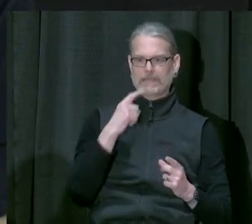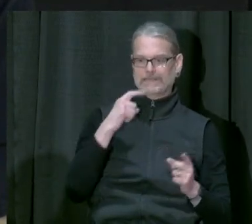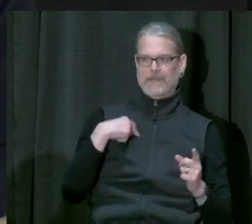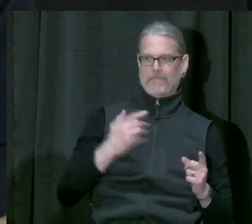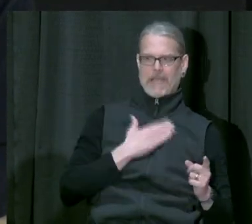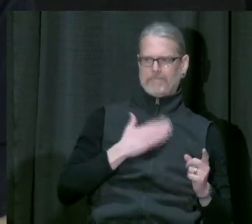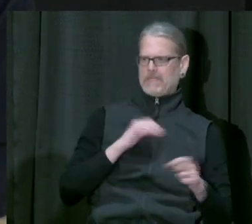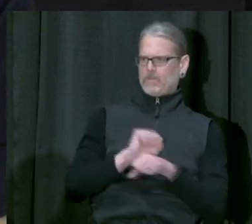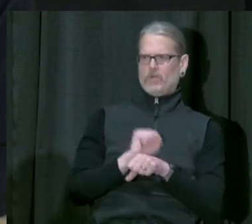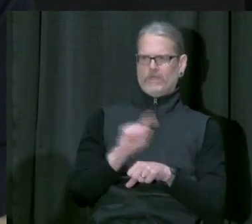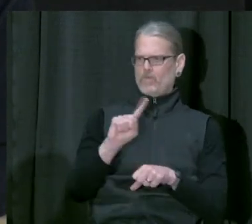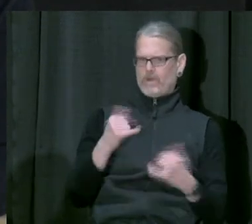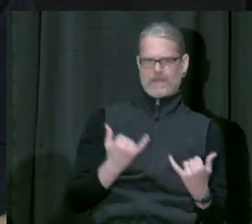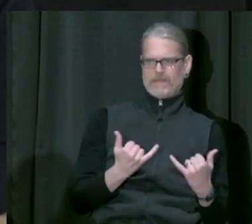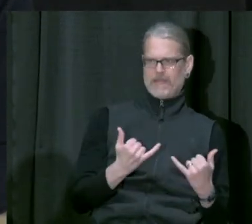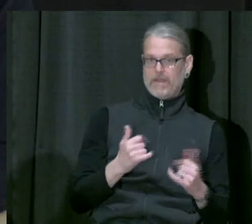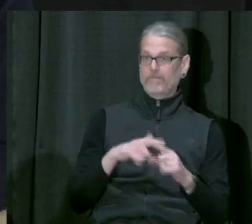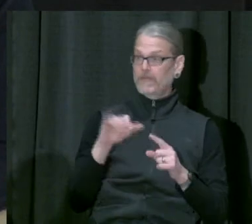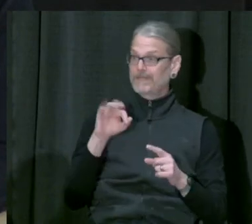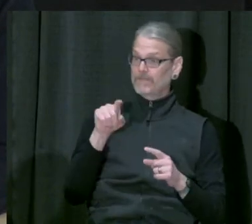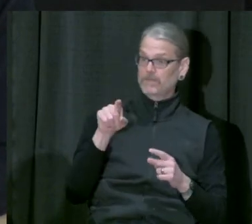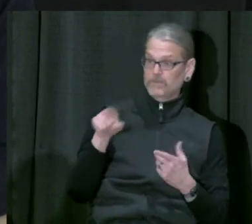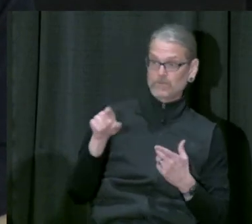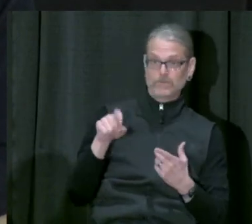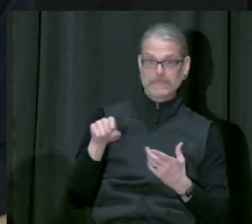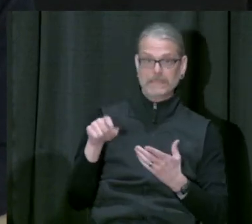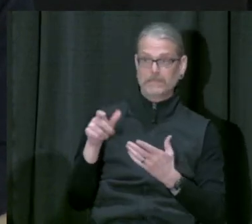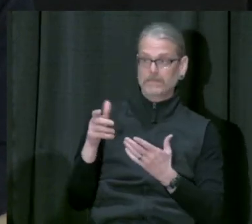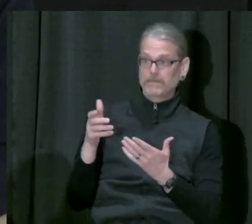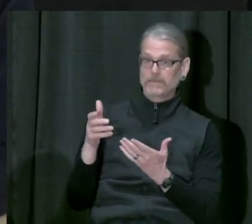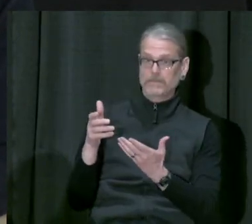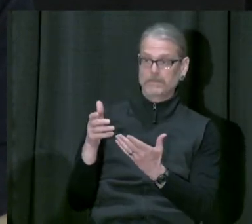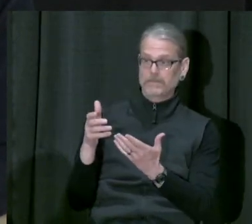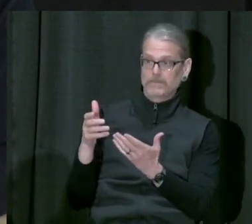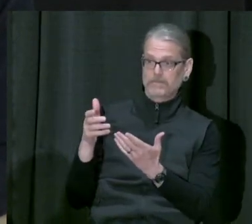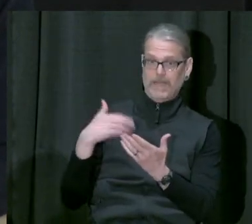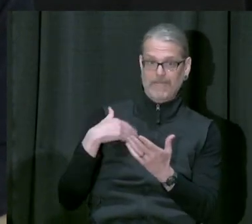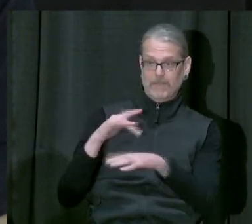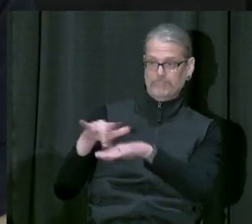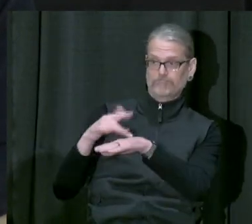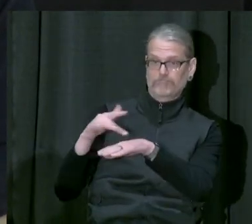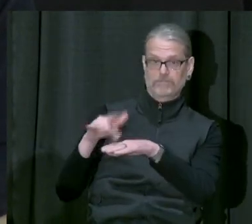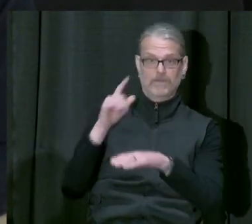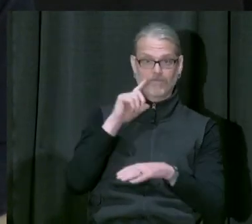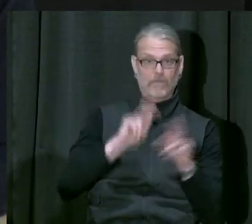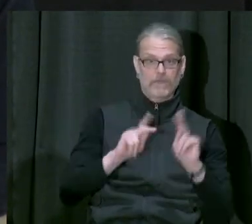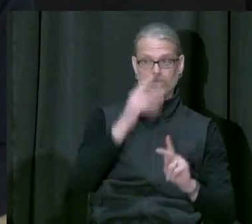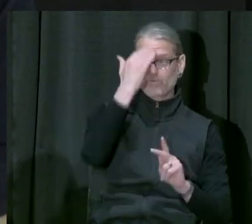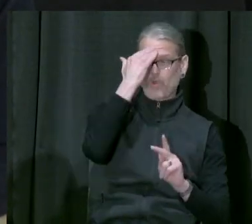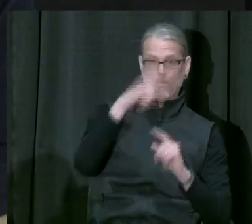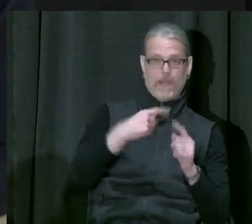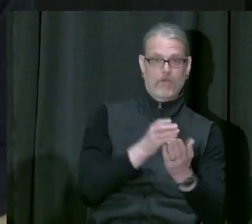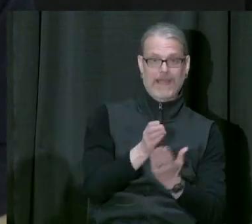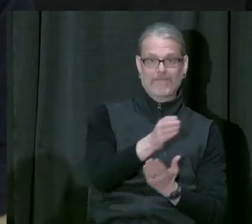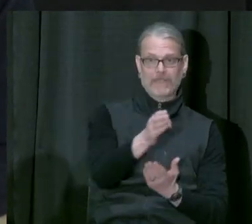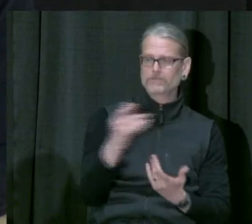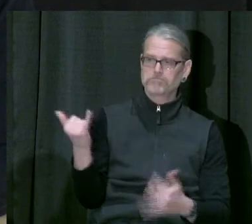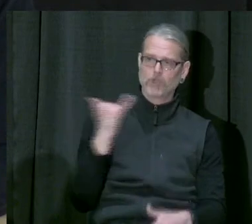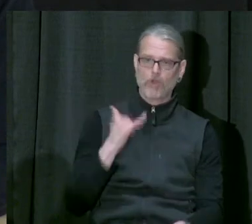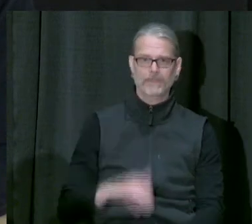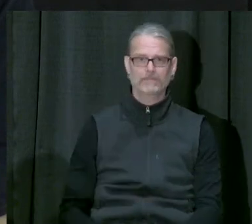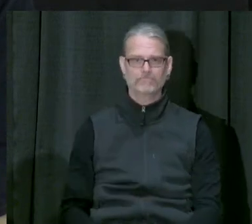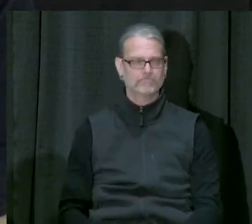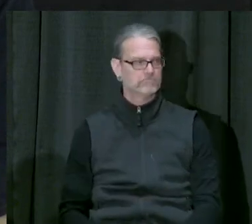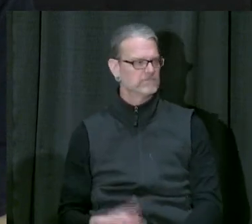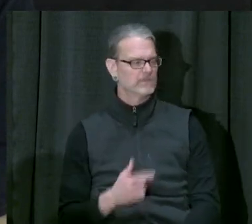there's ever a spot where you need somebody who knows a little bit about navigation, give me a call. And he said, we'll